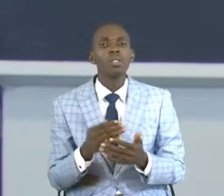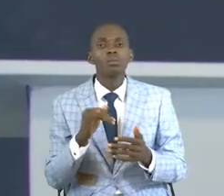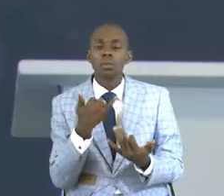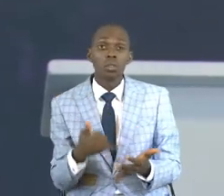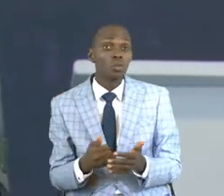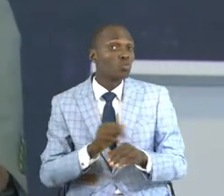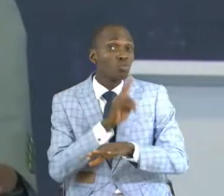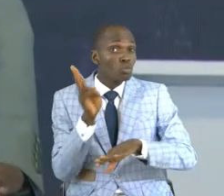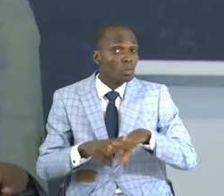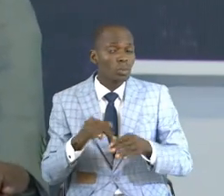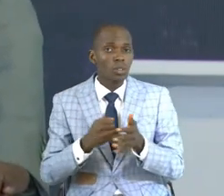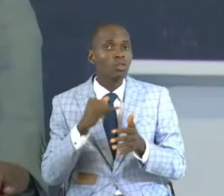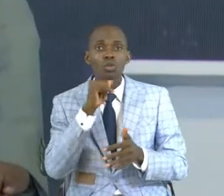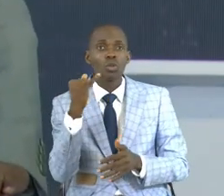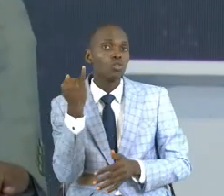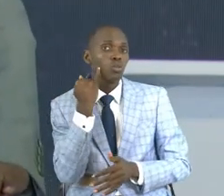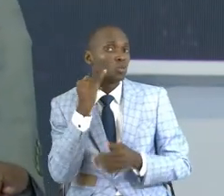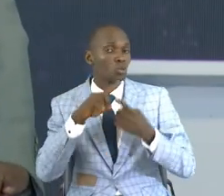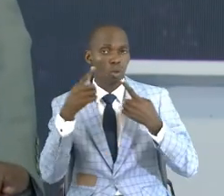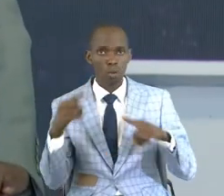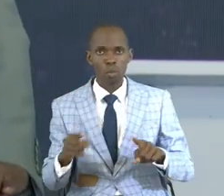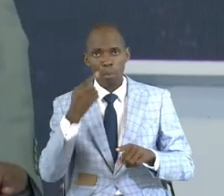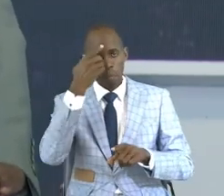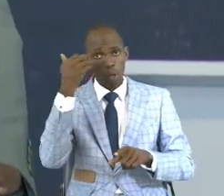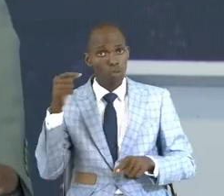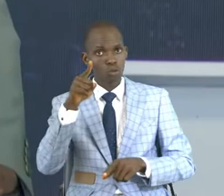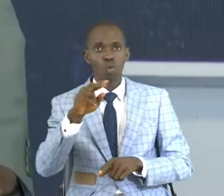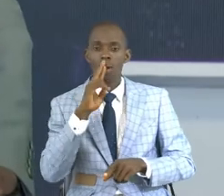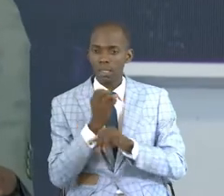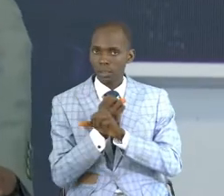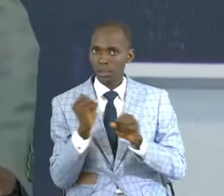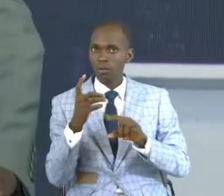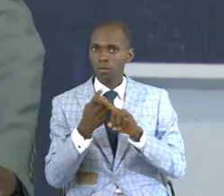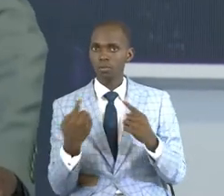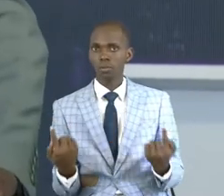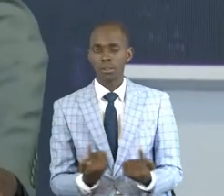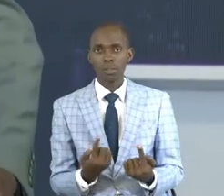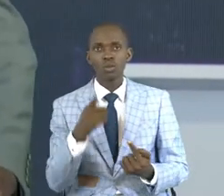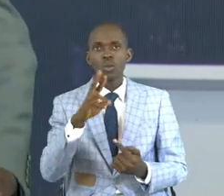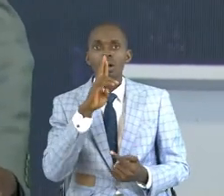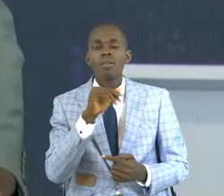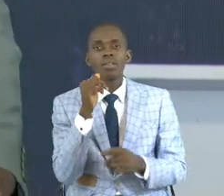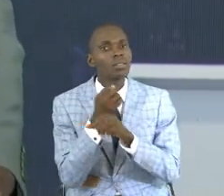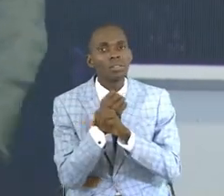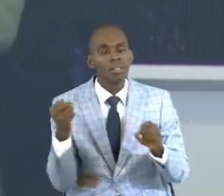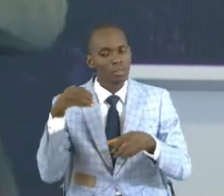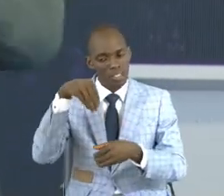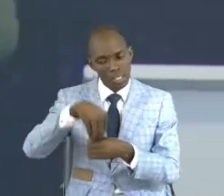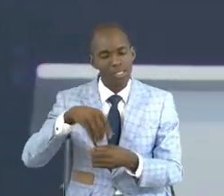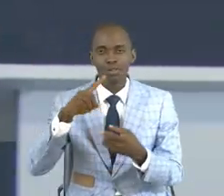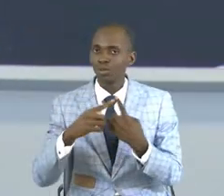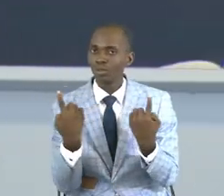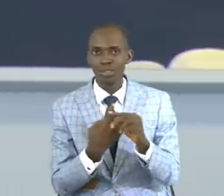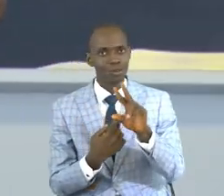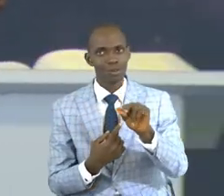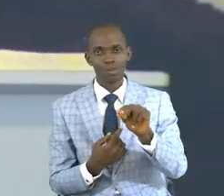happen, you are saved from sin. You are not saved into sin. We're saved